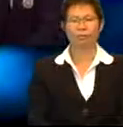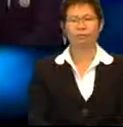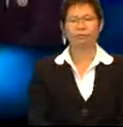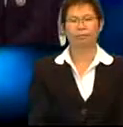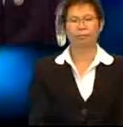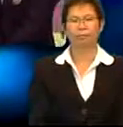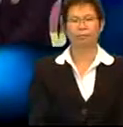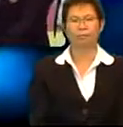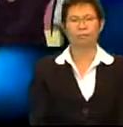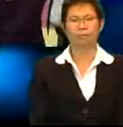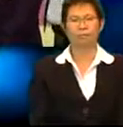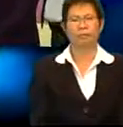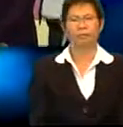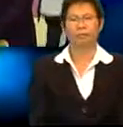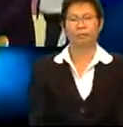Okay, use the mouse pad.